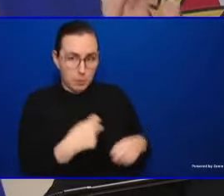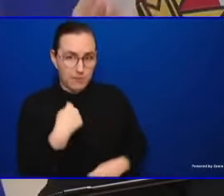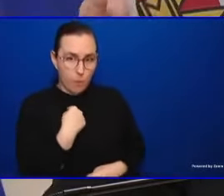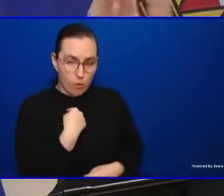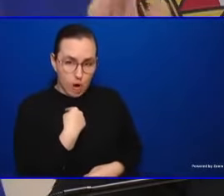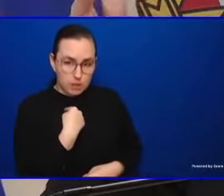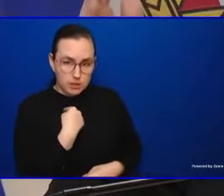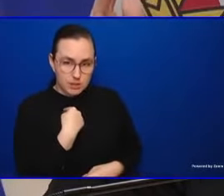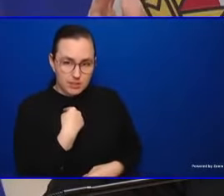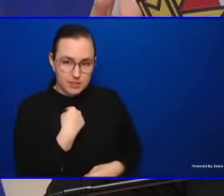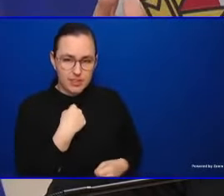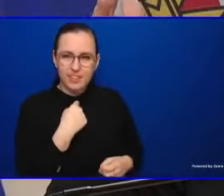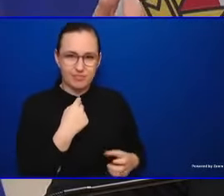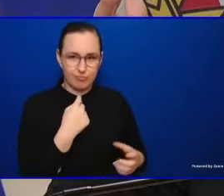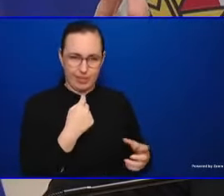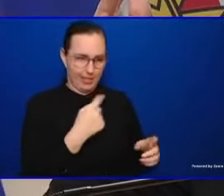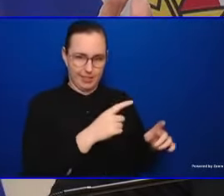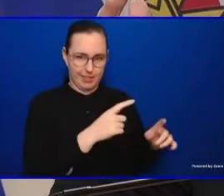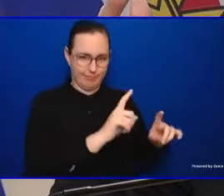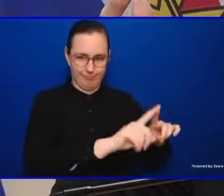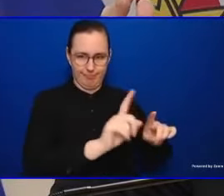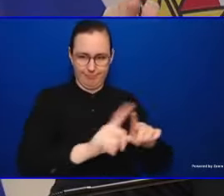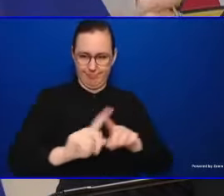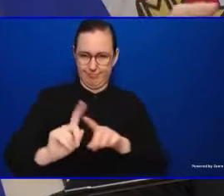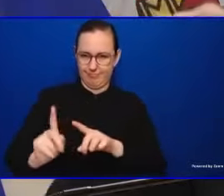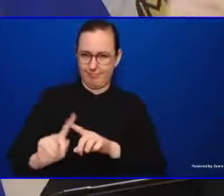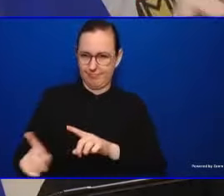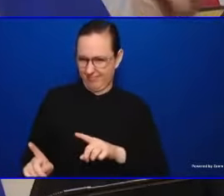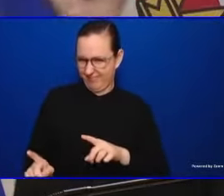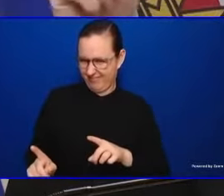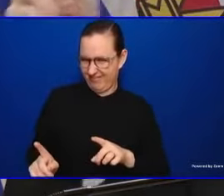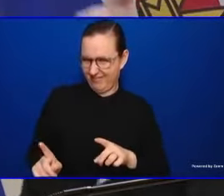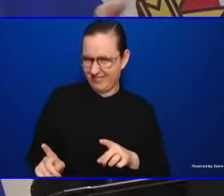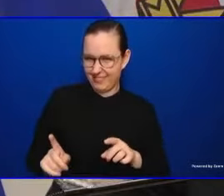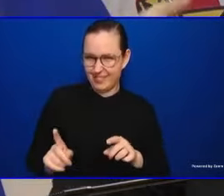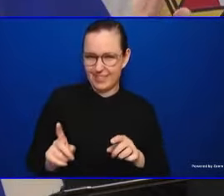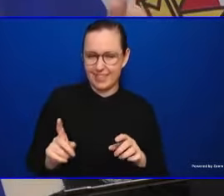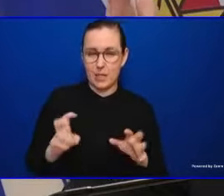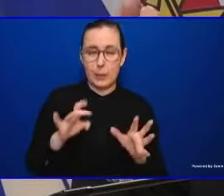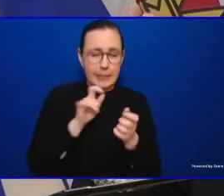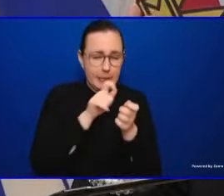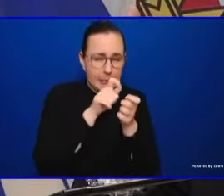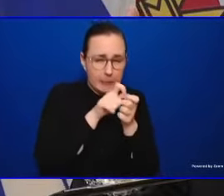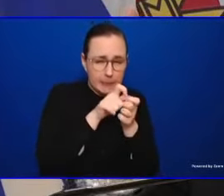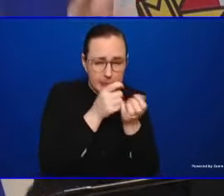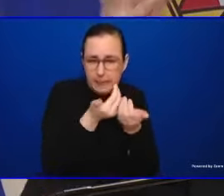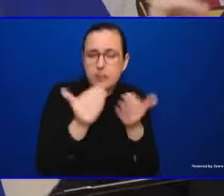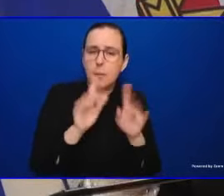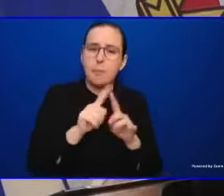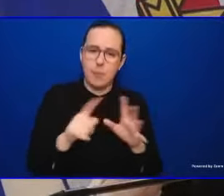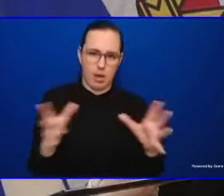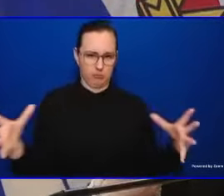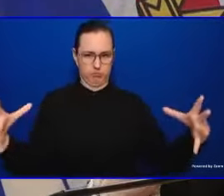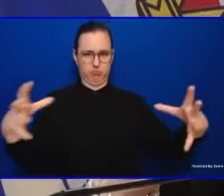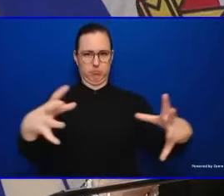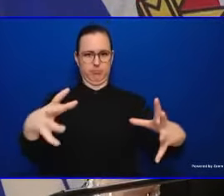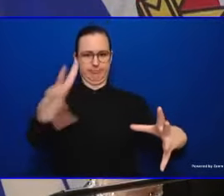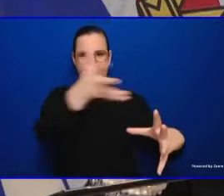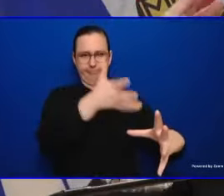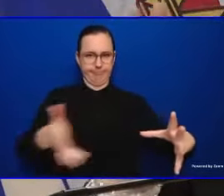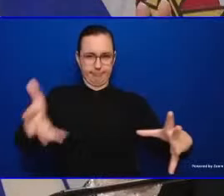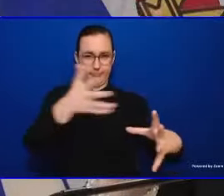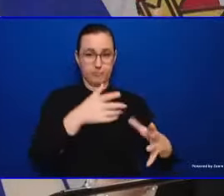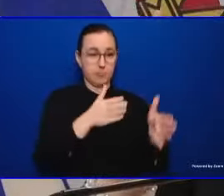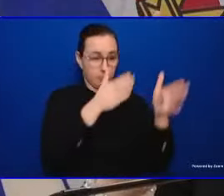100% accurate every single day because it relies on people counting who's in every single hospital and then collating that